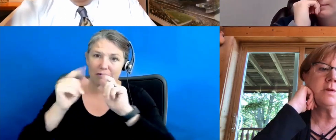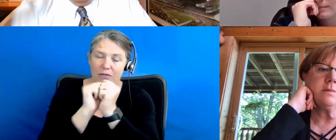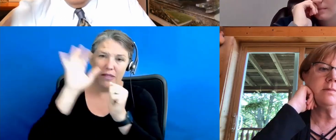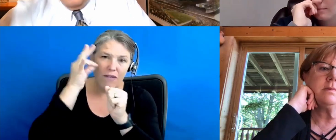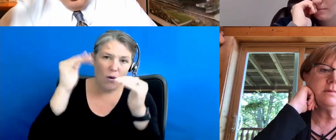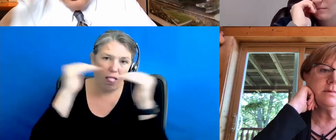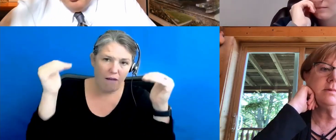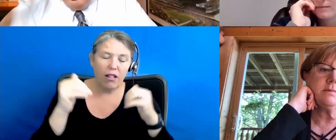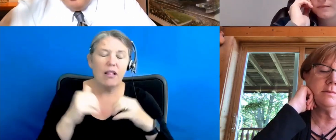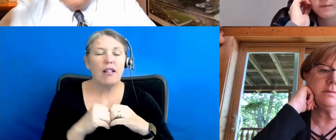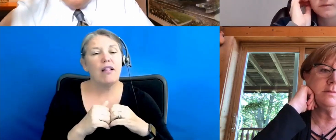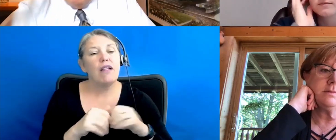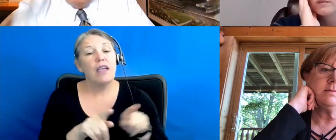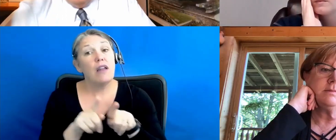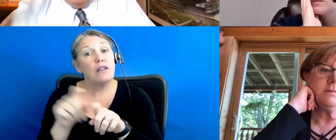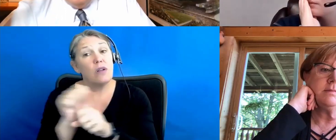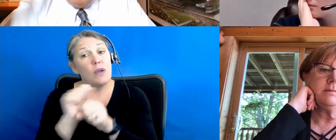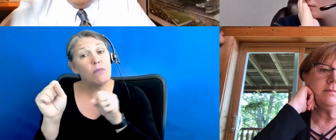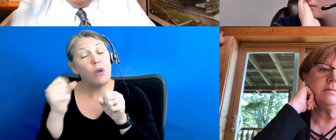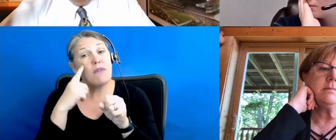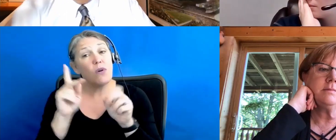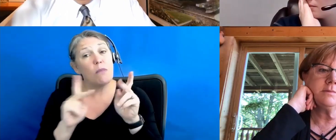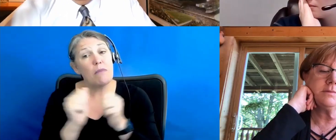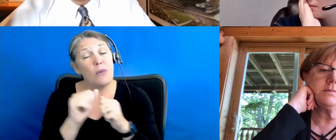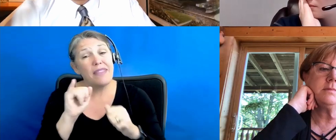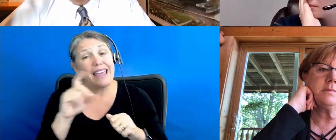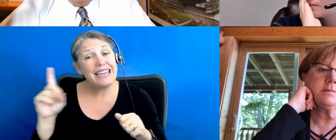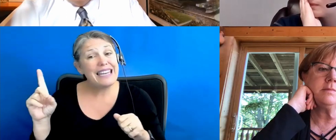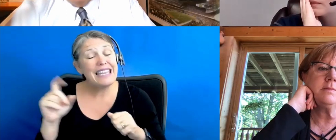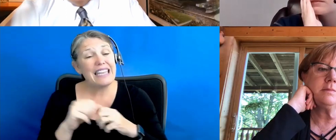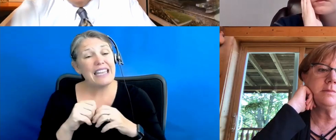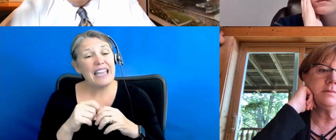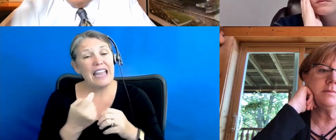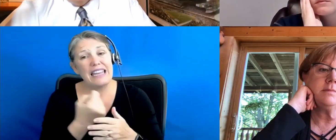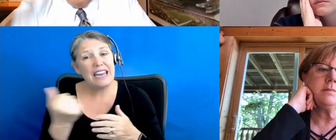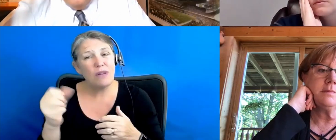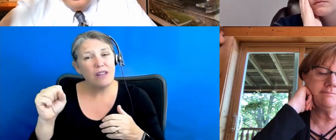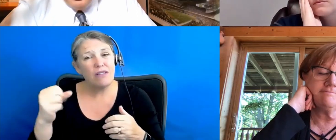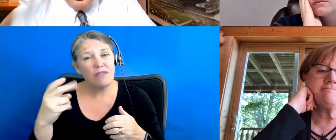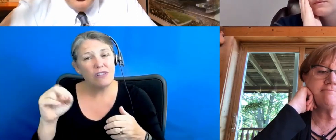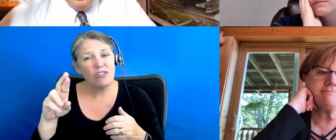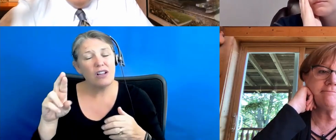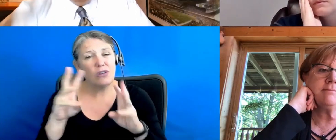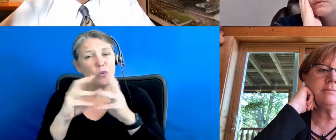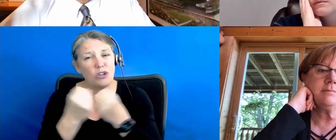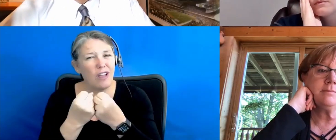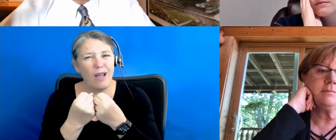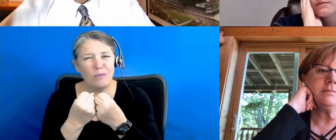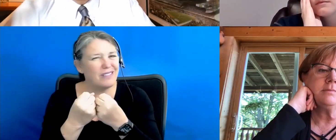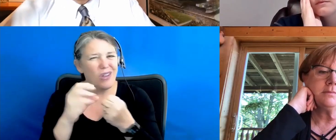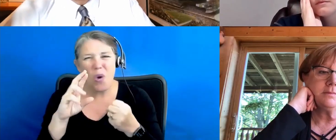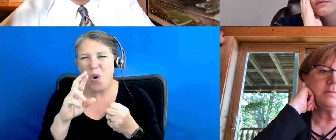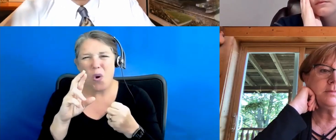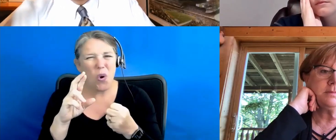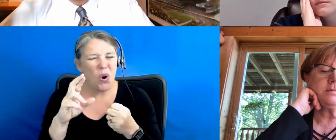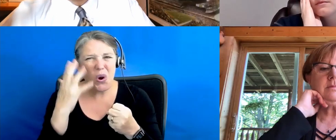but and also employment of people with IDD as well, and getting rid of sheltered workshops or the conditions of sheltered